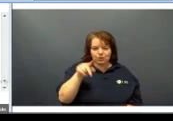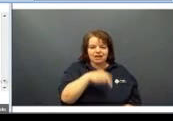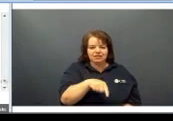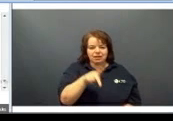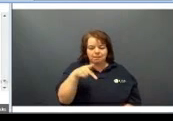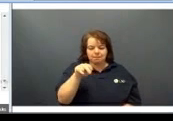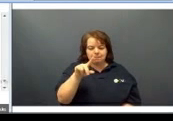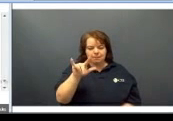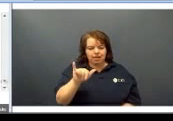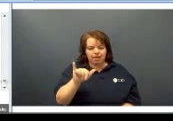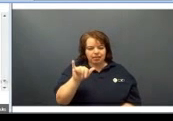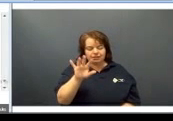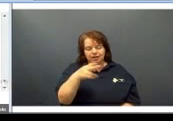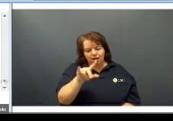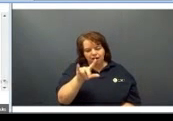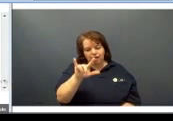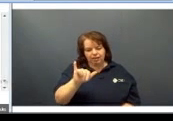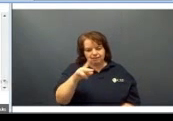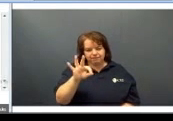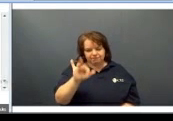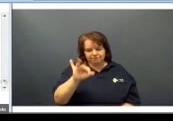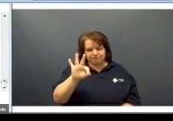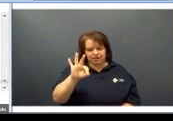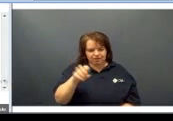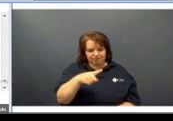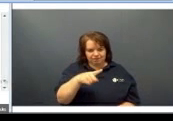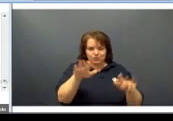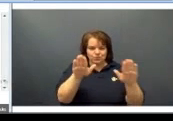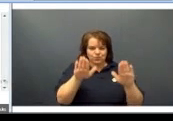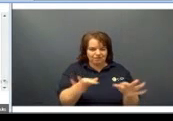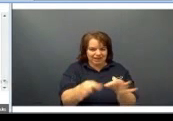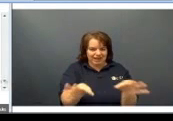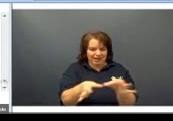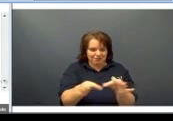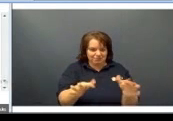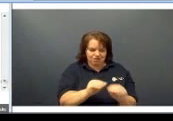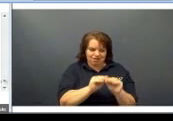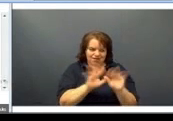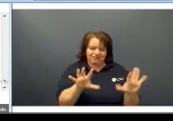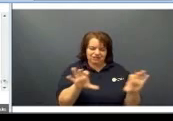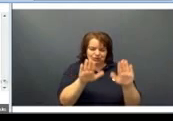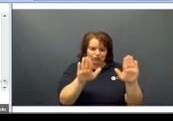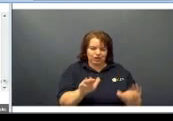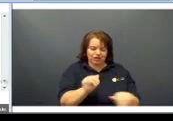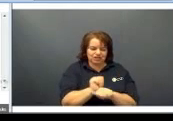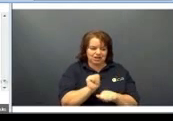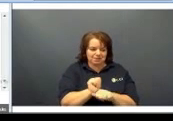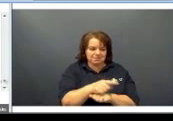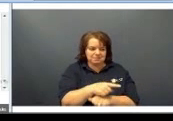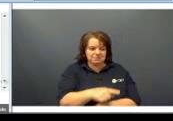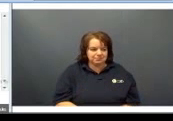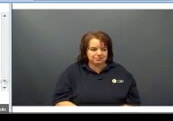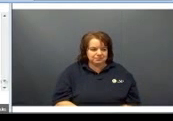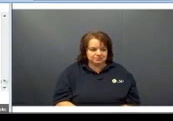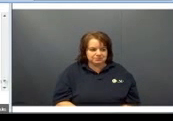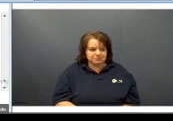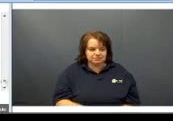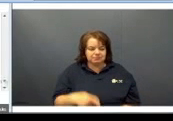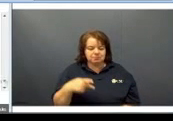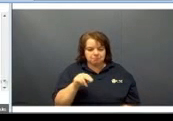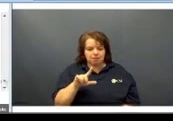No, this is actually Polly Fife, who's our wonderful captionist. Obviously, she does a great job.